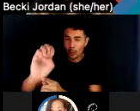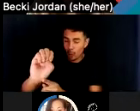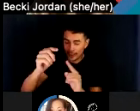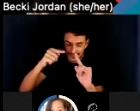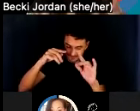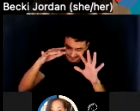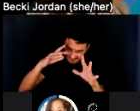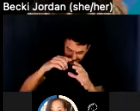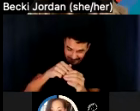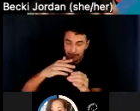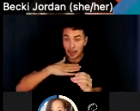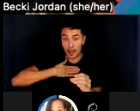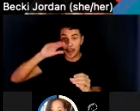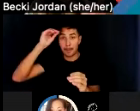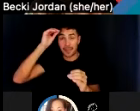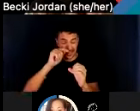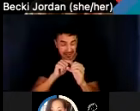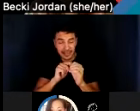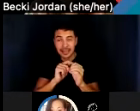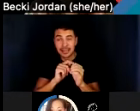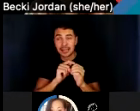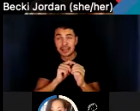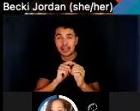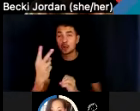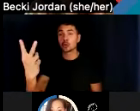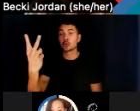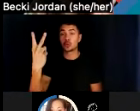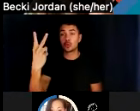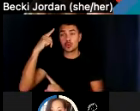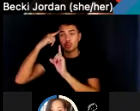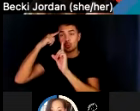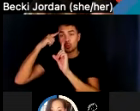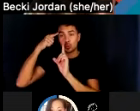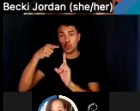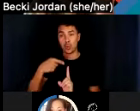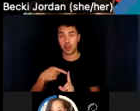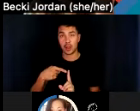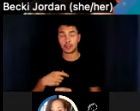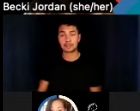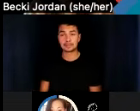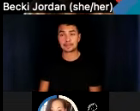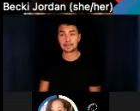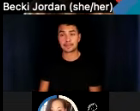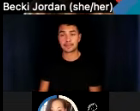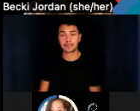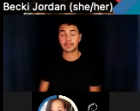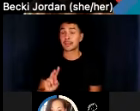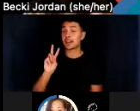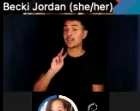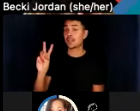team does, in my opinion, there are usually two goals, right? That's victim